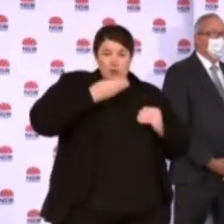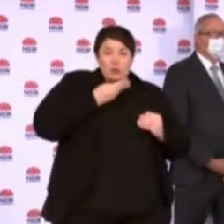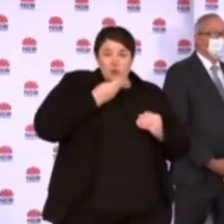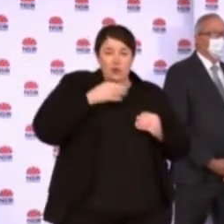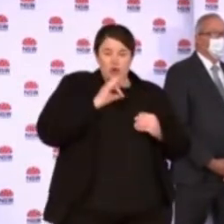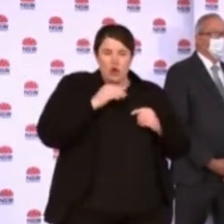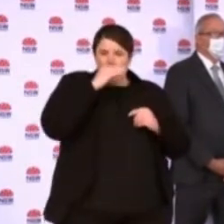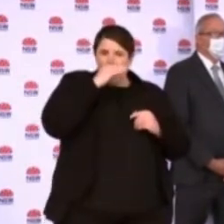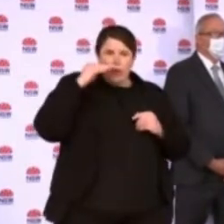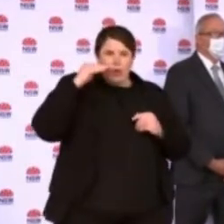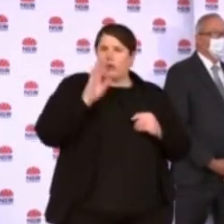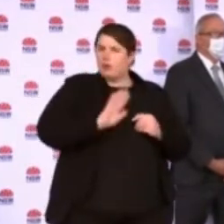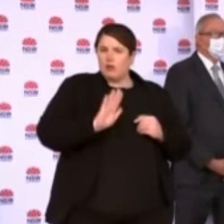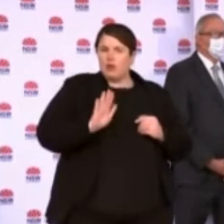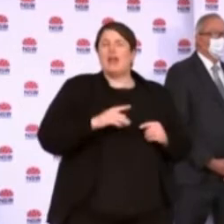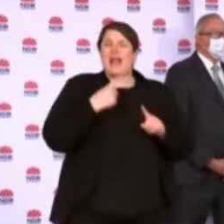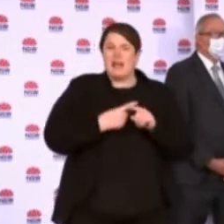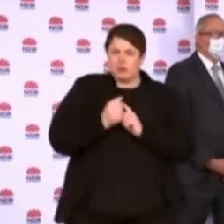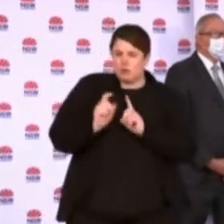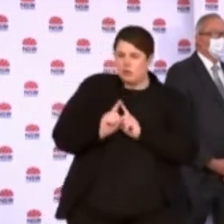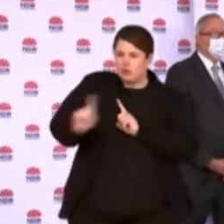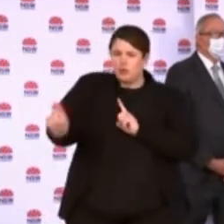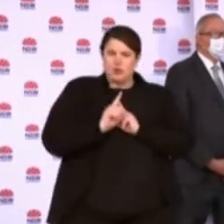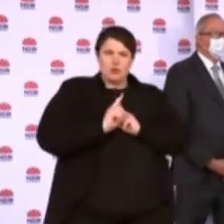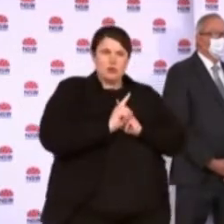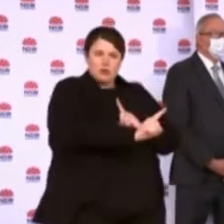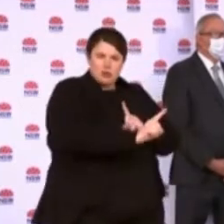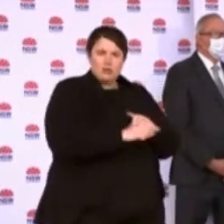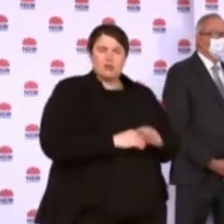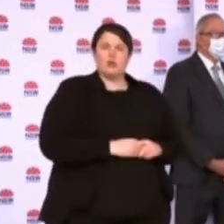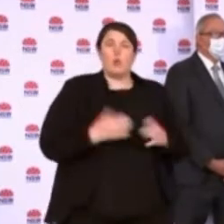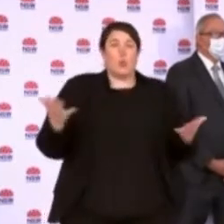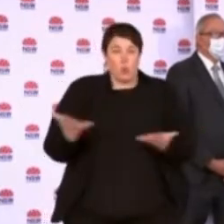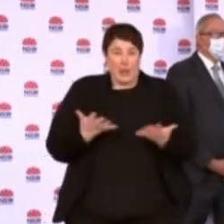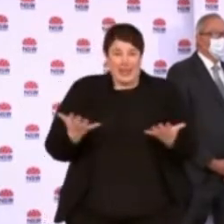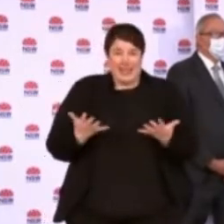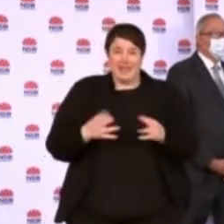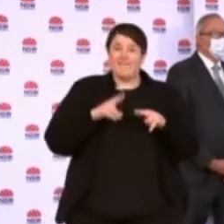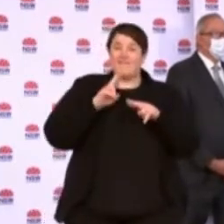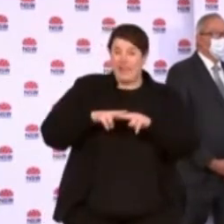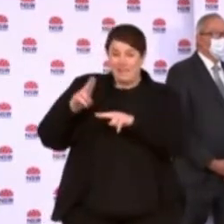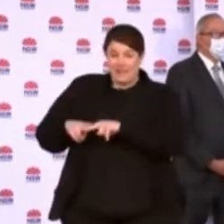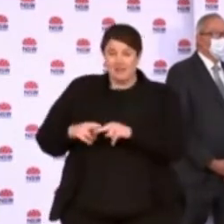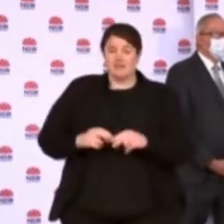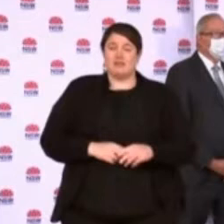mouth, and that you keep your social distance. The suburbs are